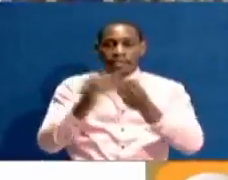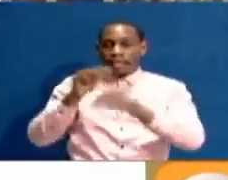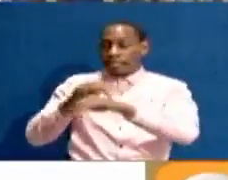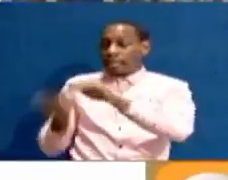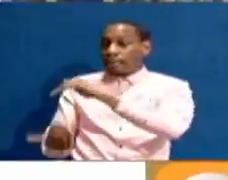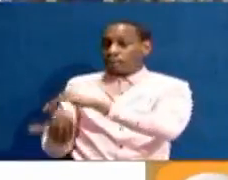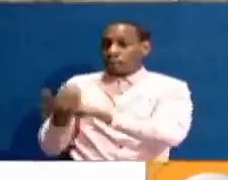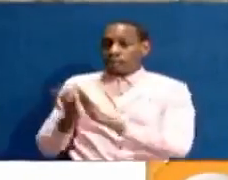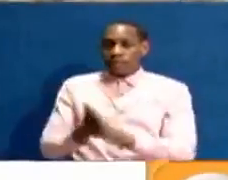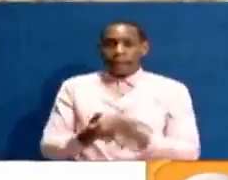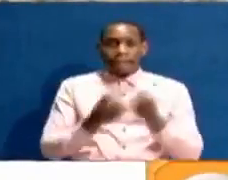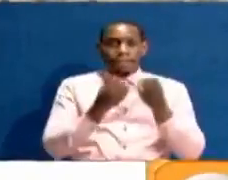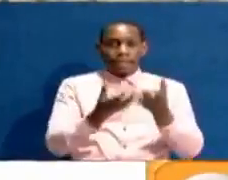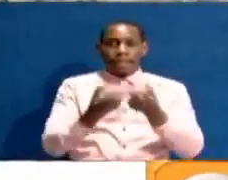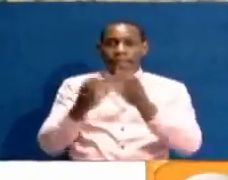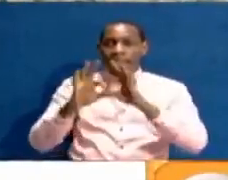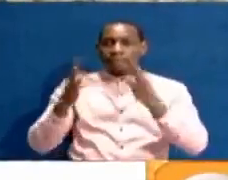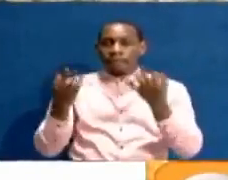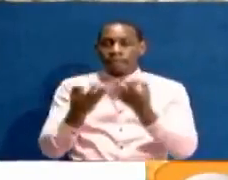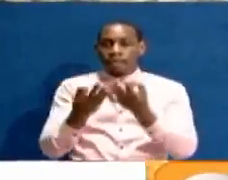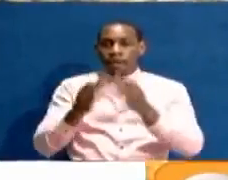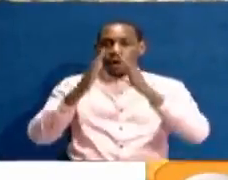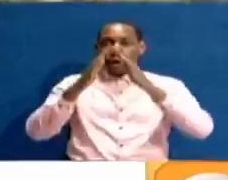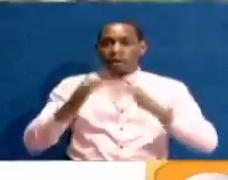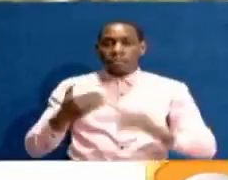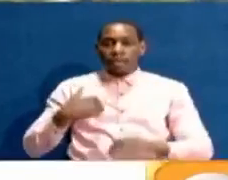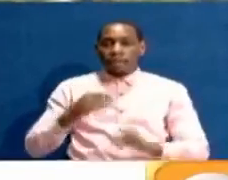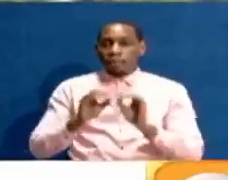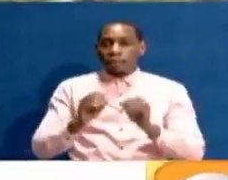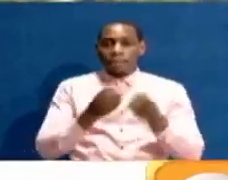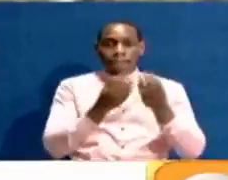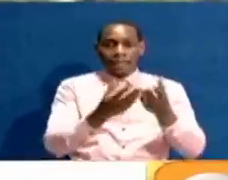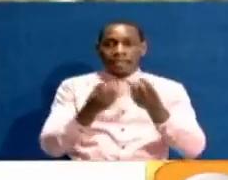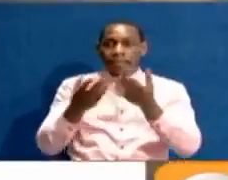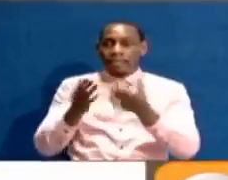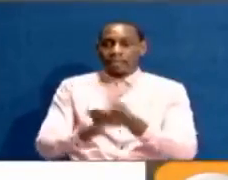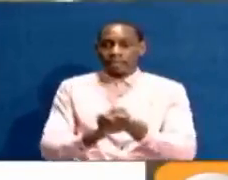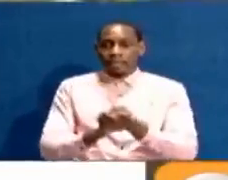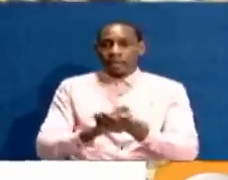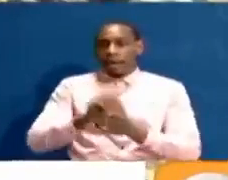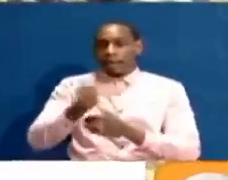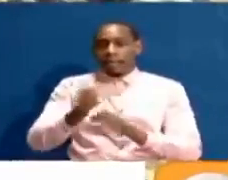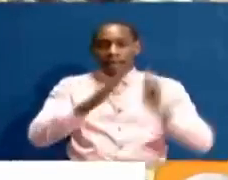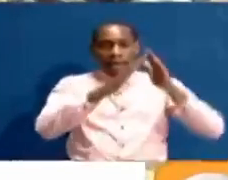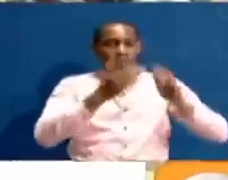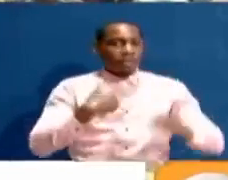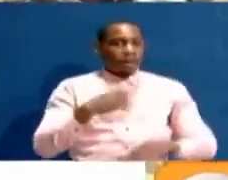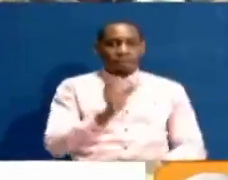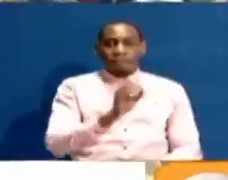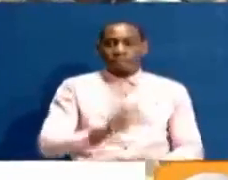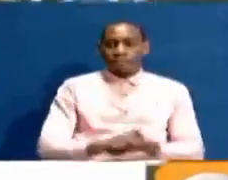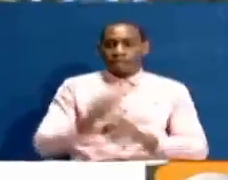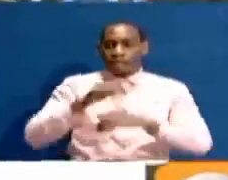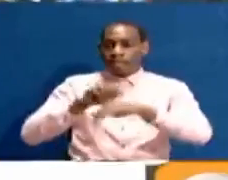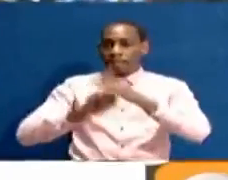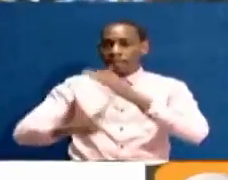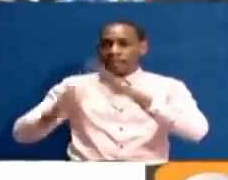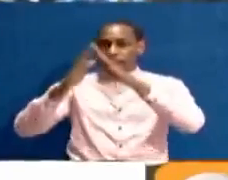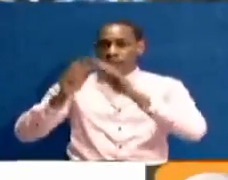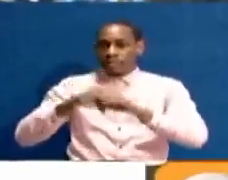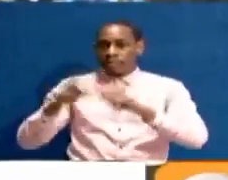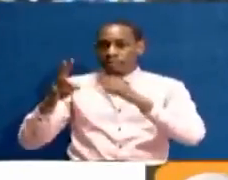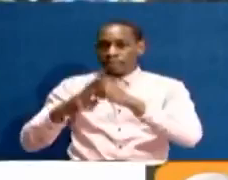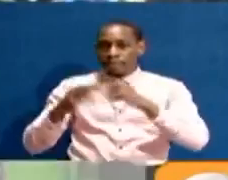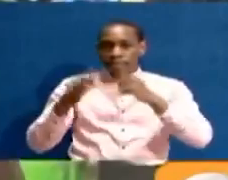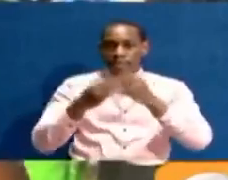of dawn, thousands of families had been left homeless, most of them without alternatives. Sa kufika kuingia kwa nyumba ikifika saa moja